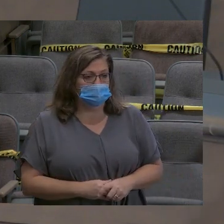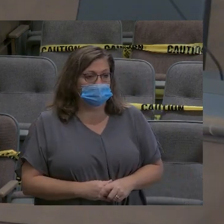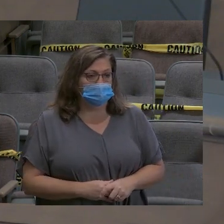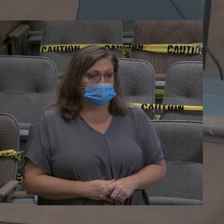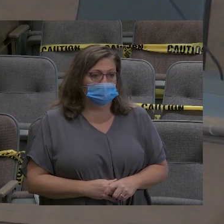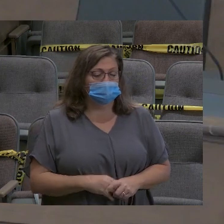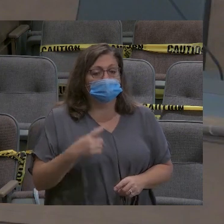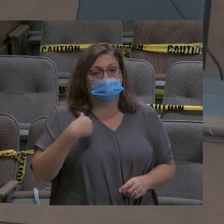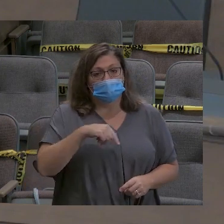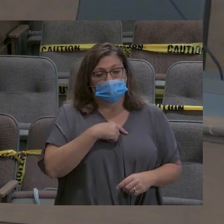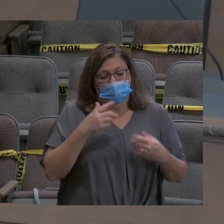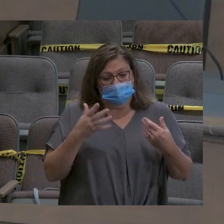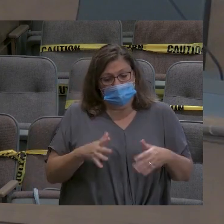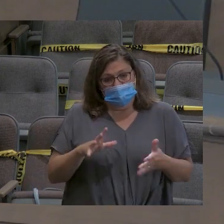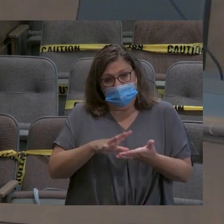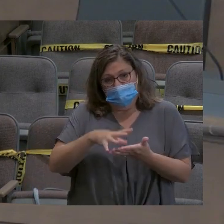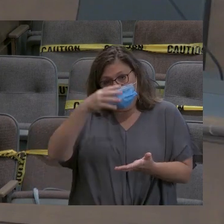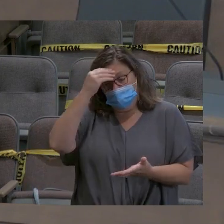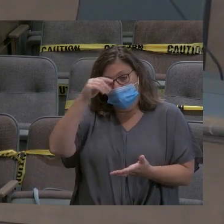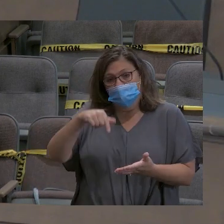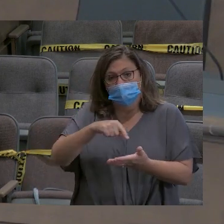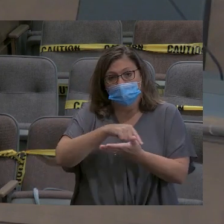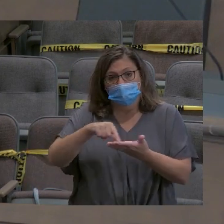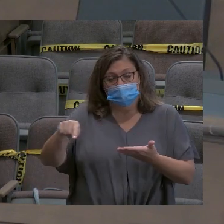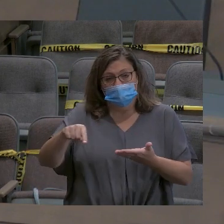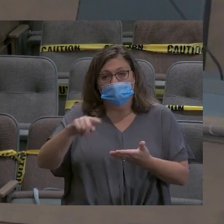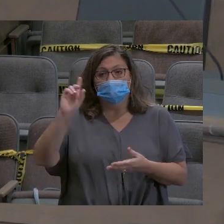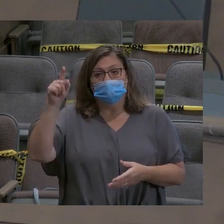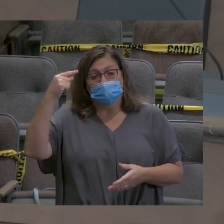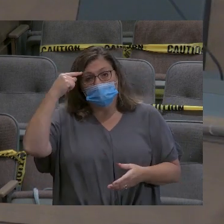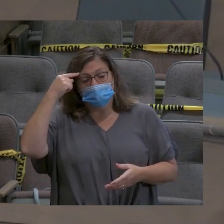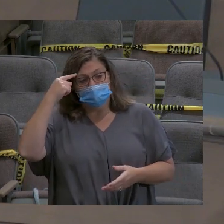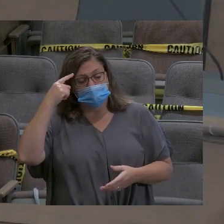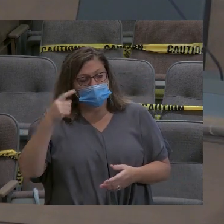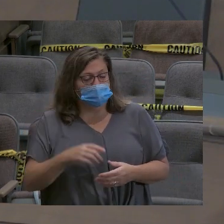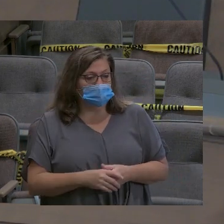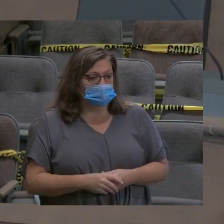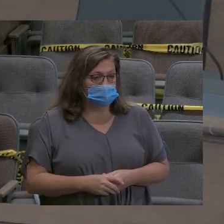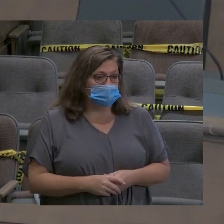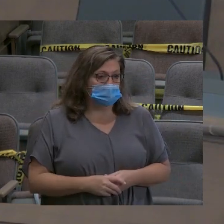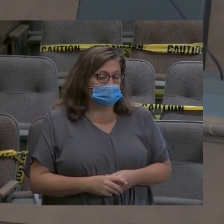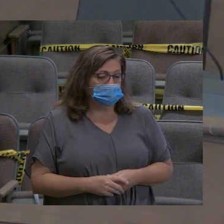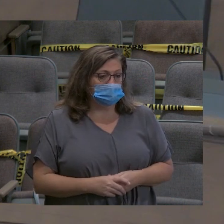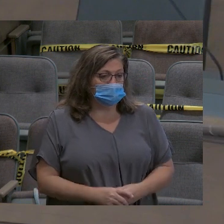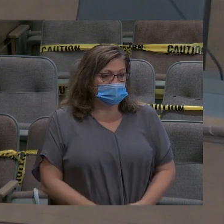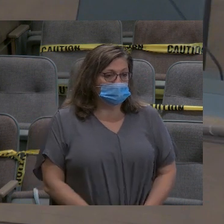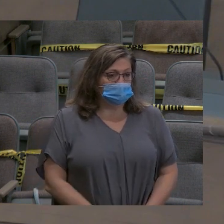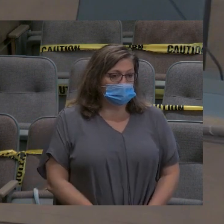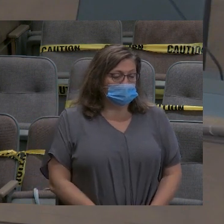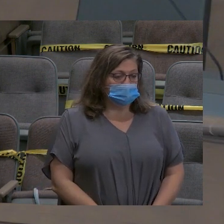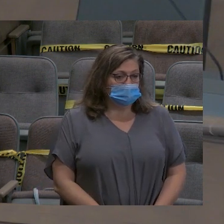We have learned only this week that the federal government has